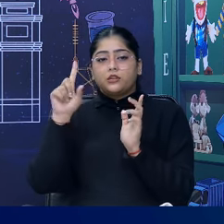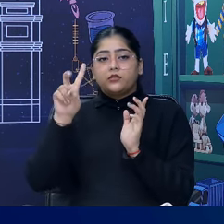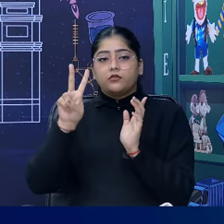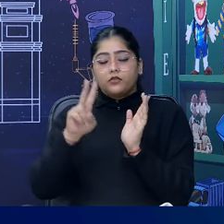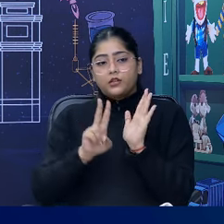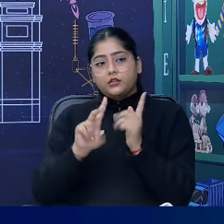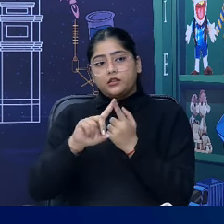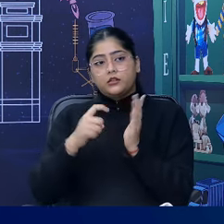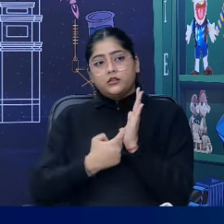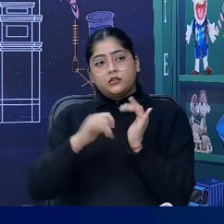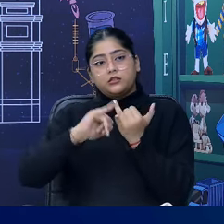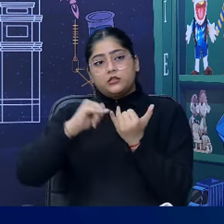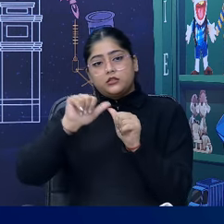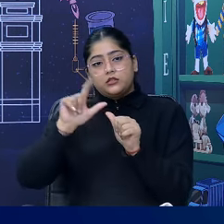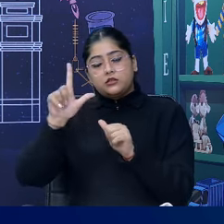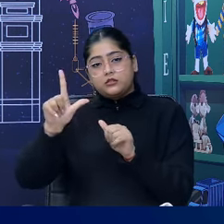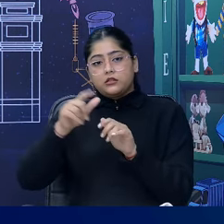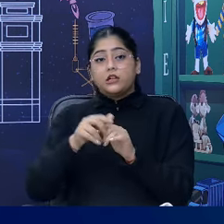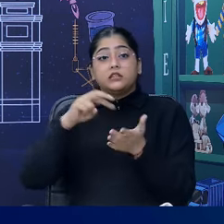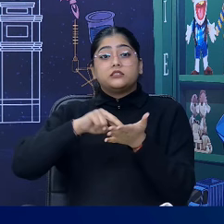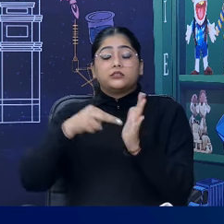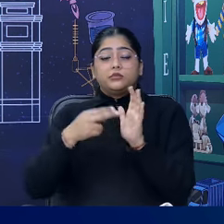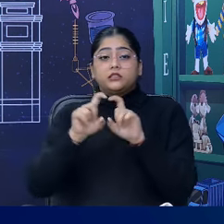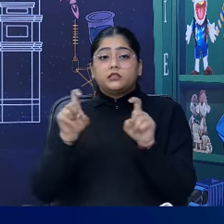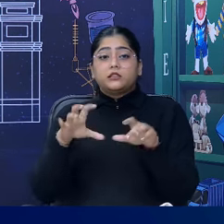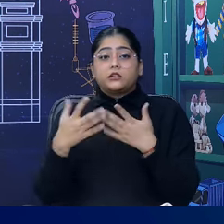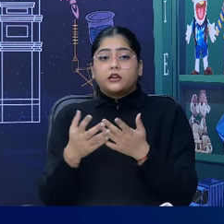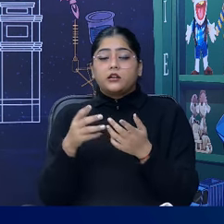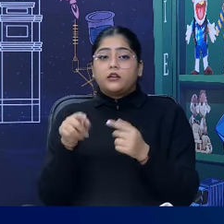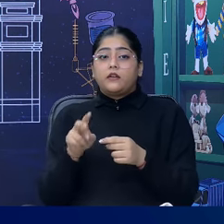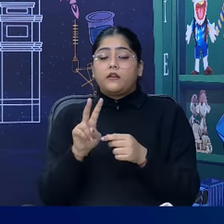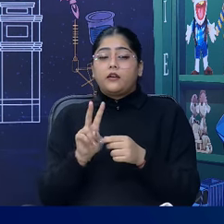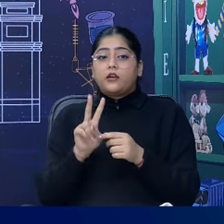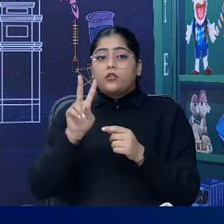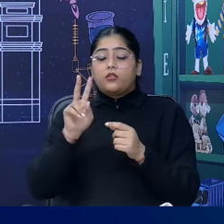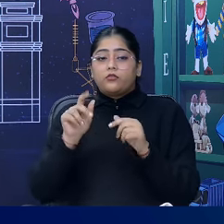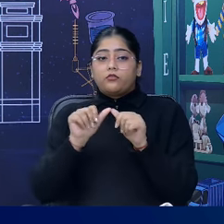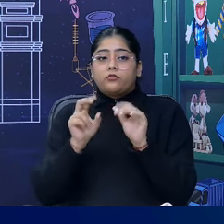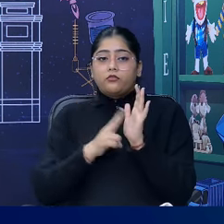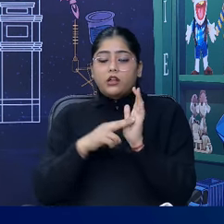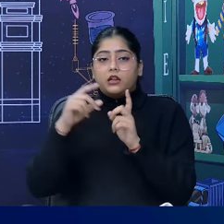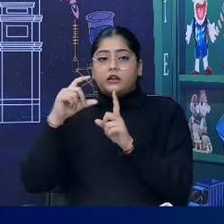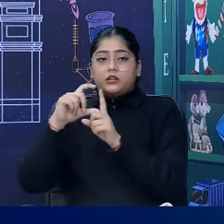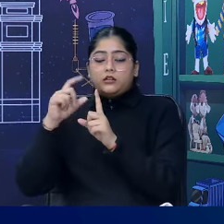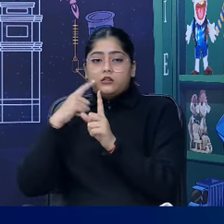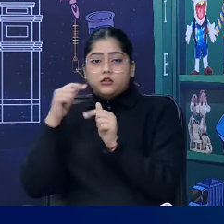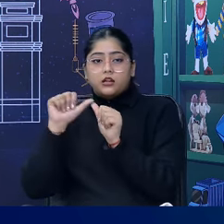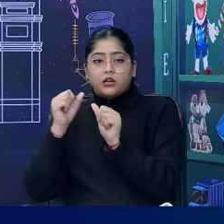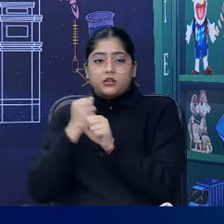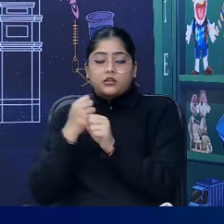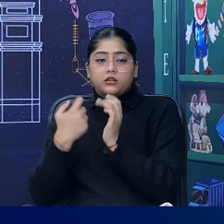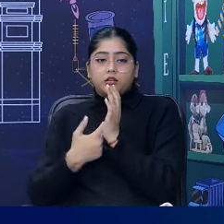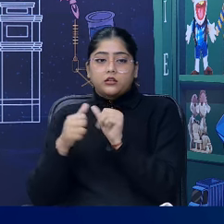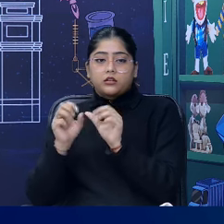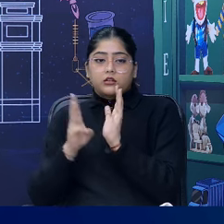set, and this form is known as Venn diagram. Symbolically it is Venn diagram,